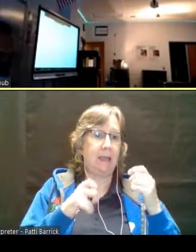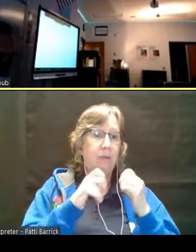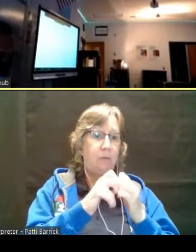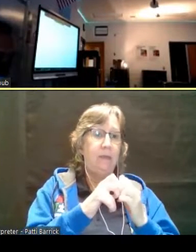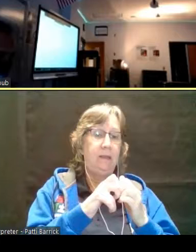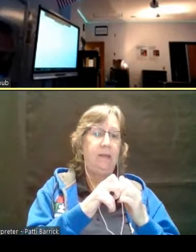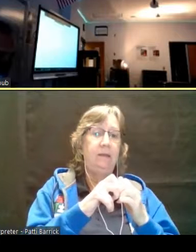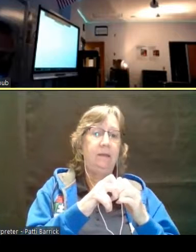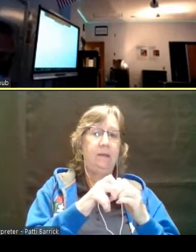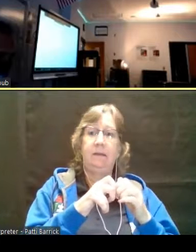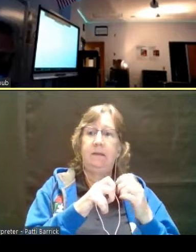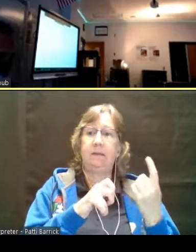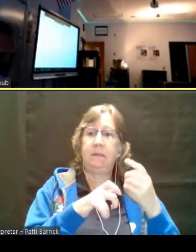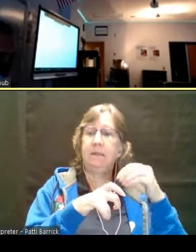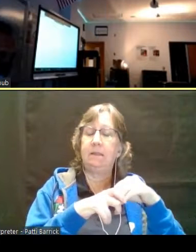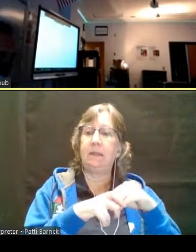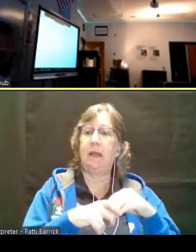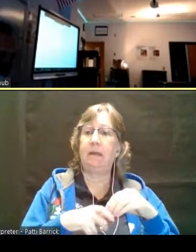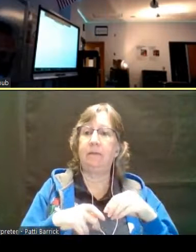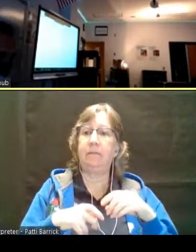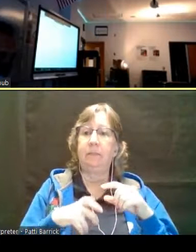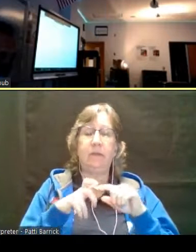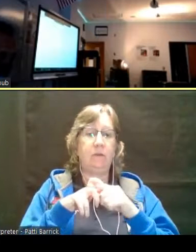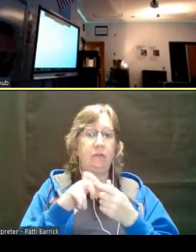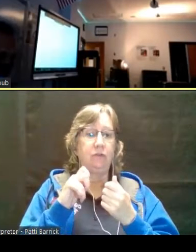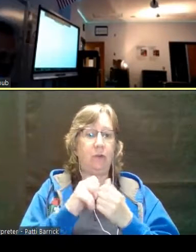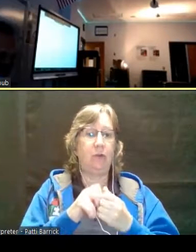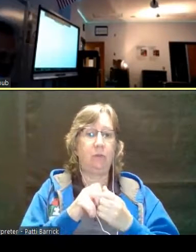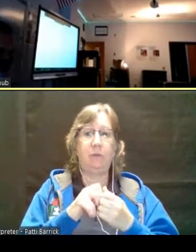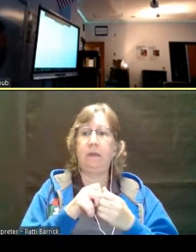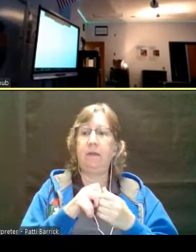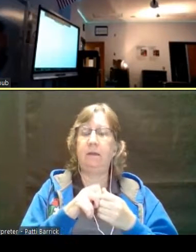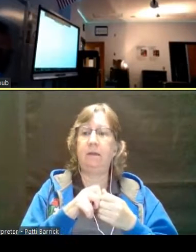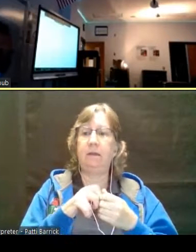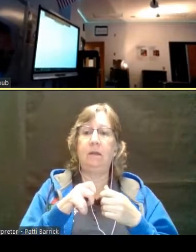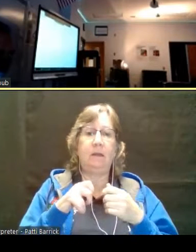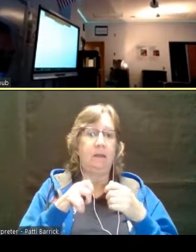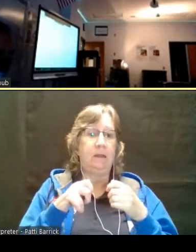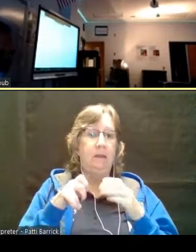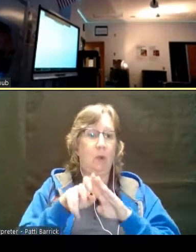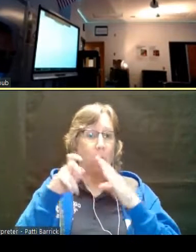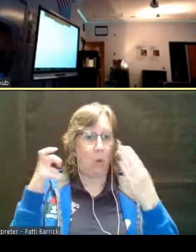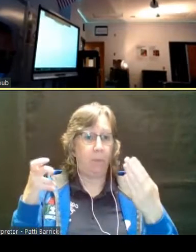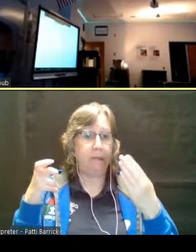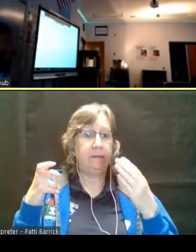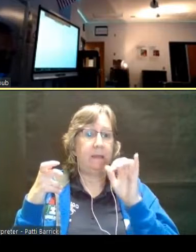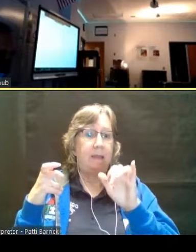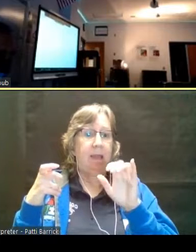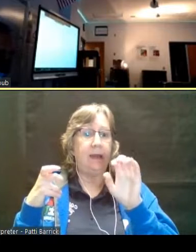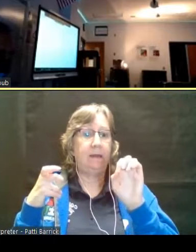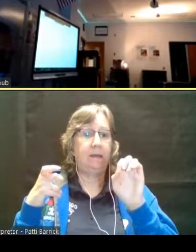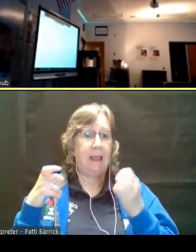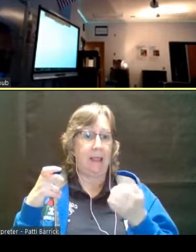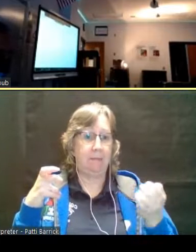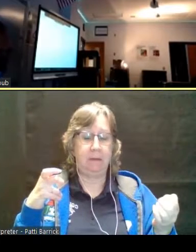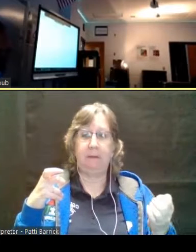and I'm going to go HTML. And that's how I open the element and I close. And then I need